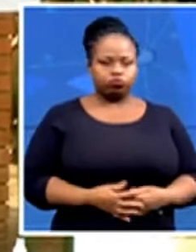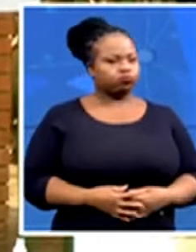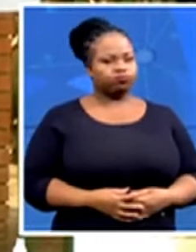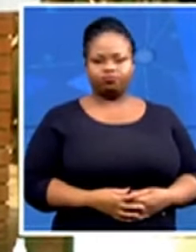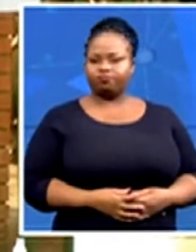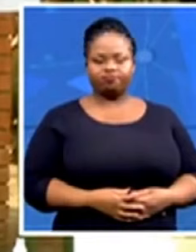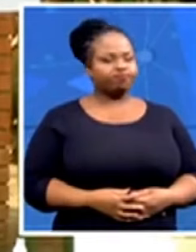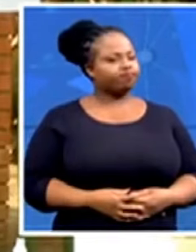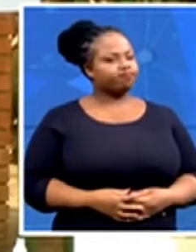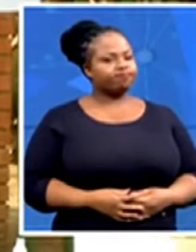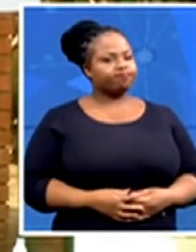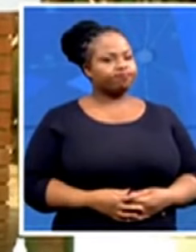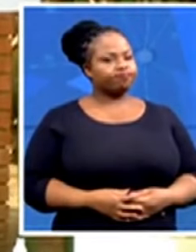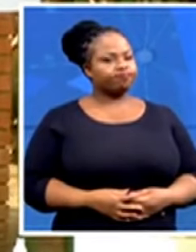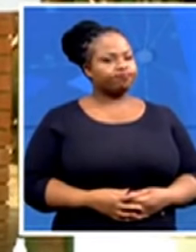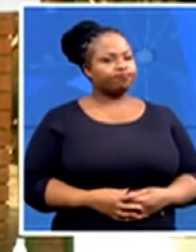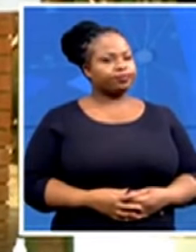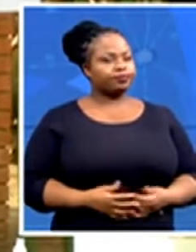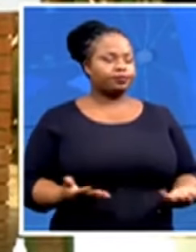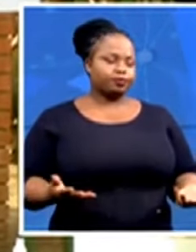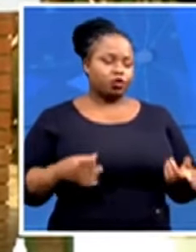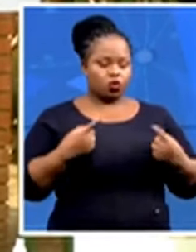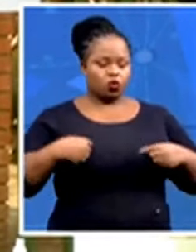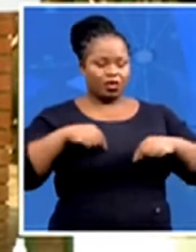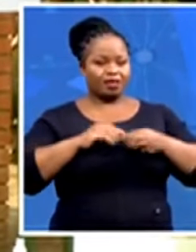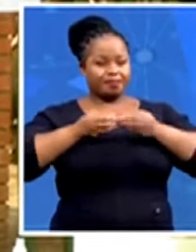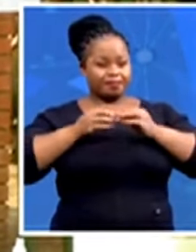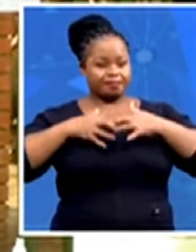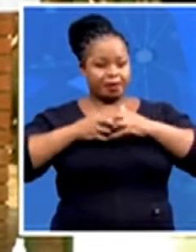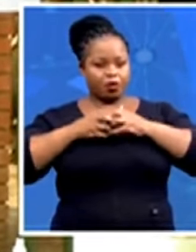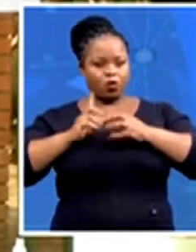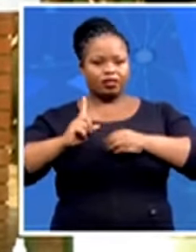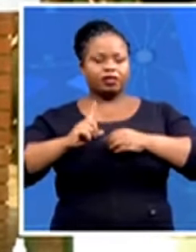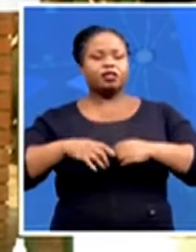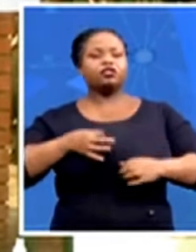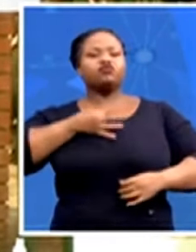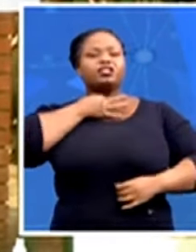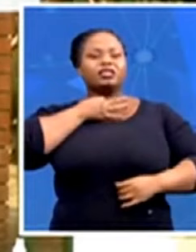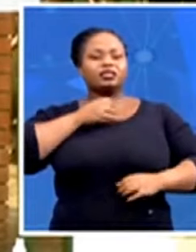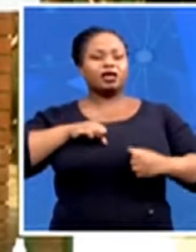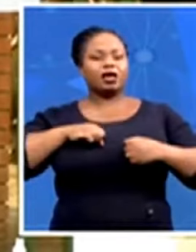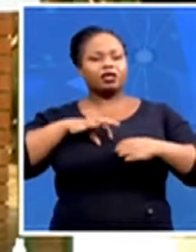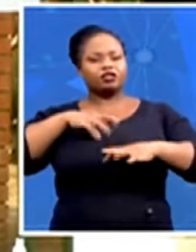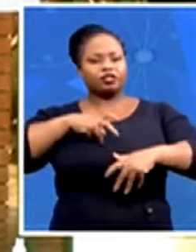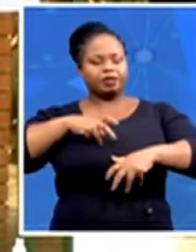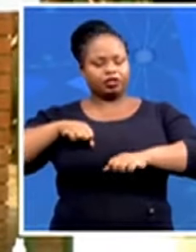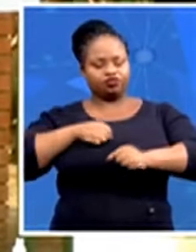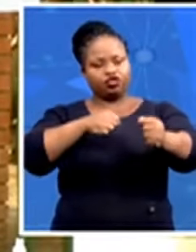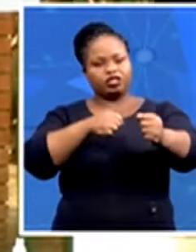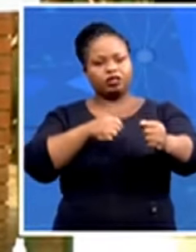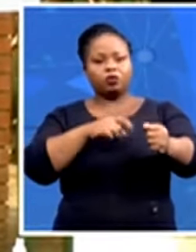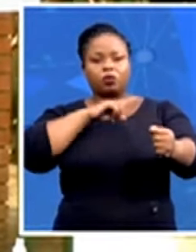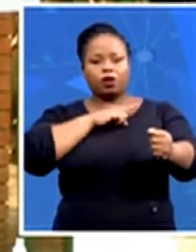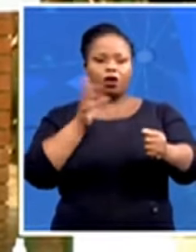have developed what we call the risk adjustment strategy, where we make sure that all COVID-19 protocol are